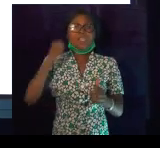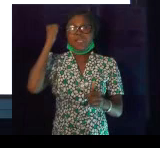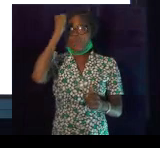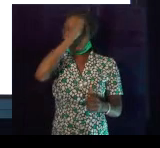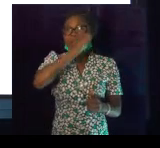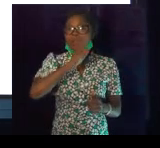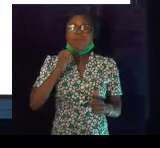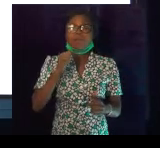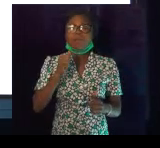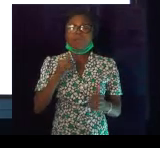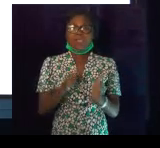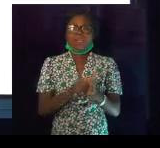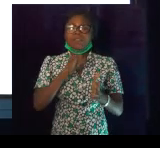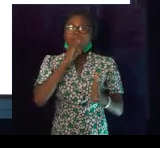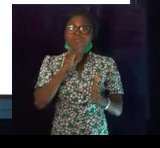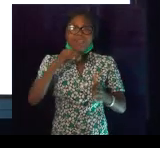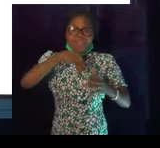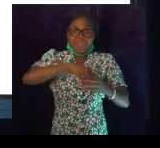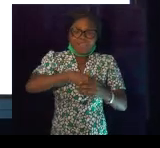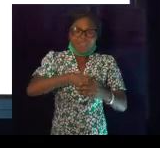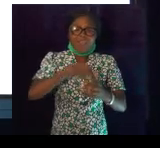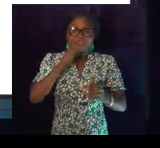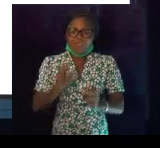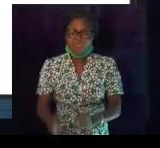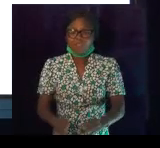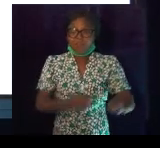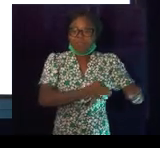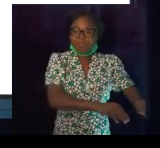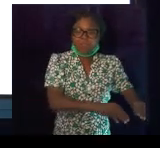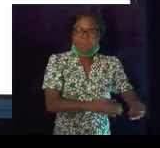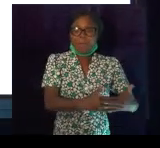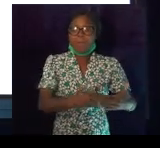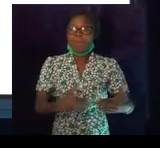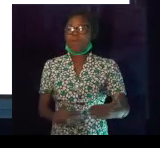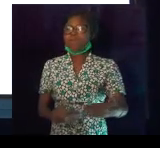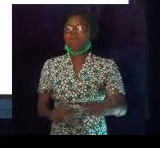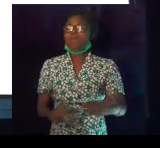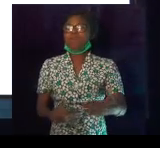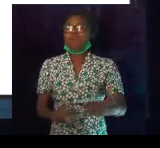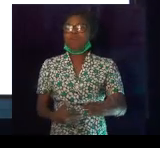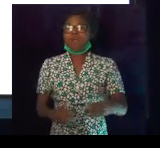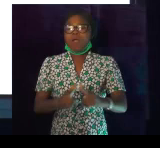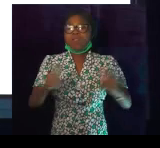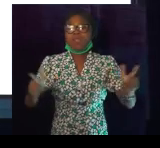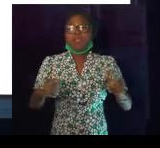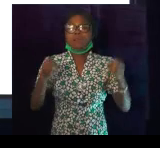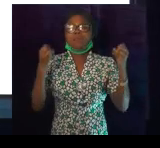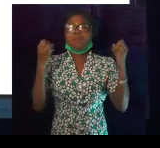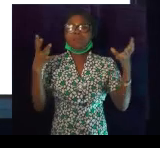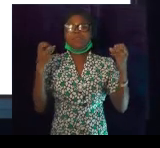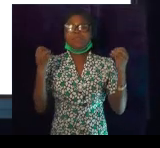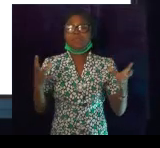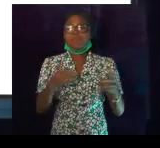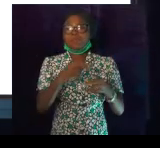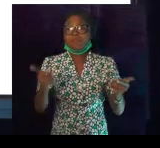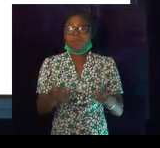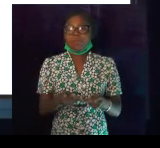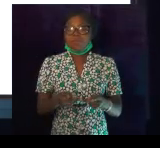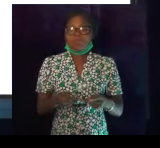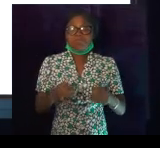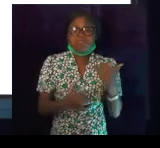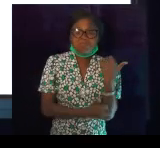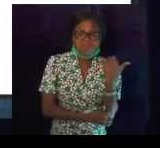in Africa. That is, in is placed before large places